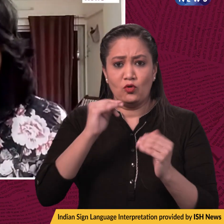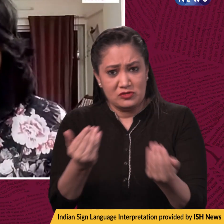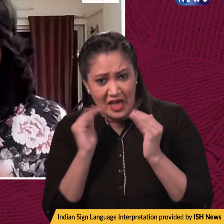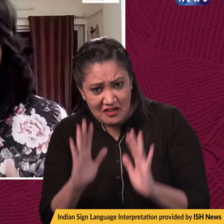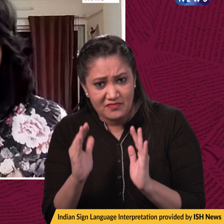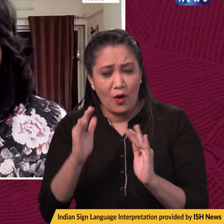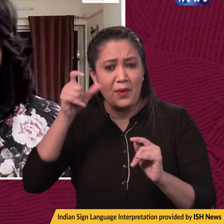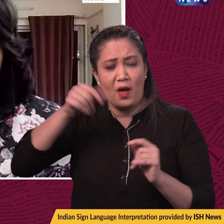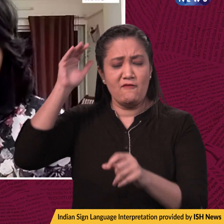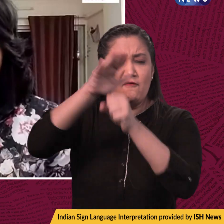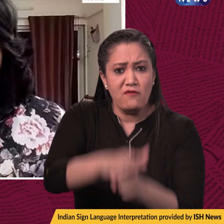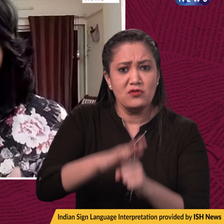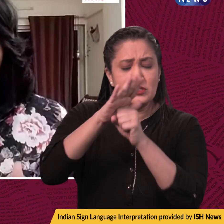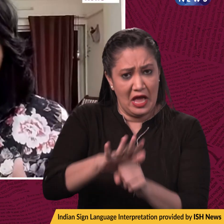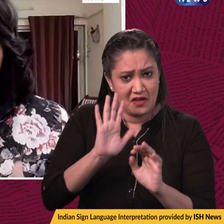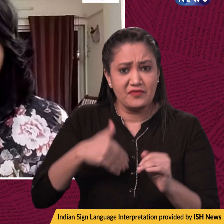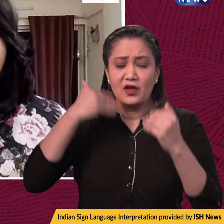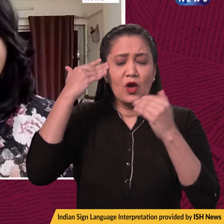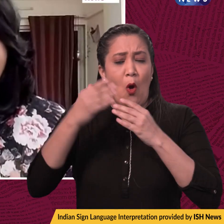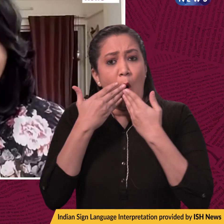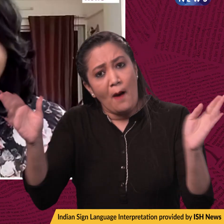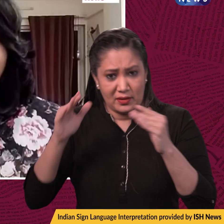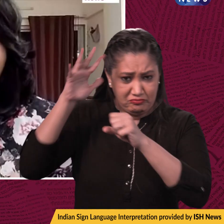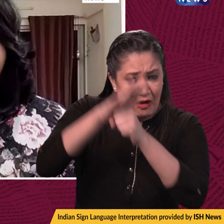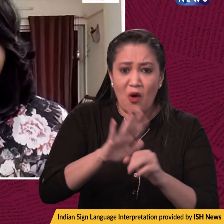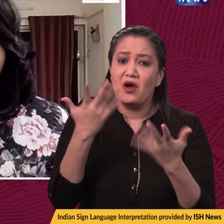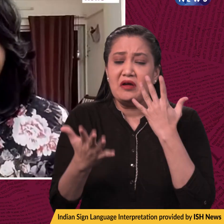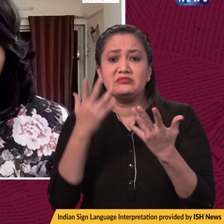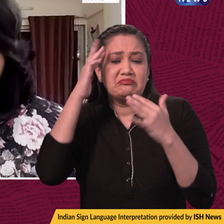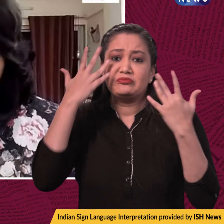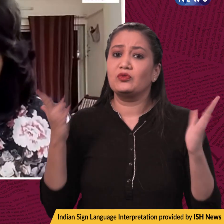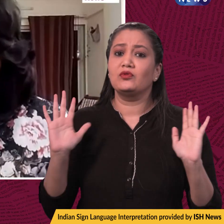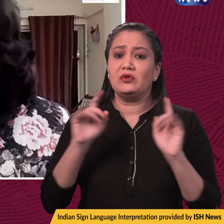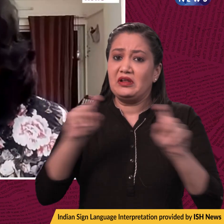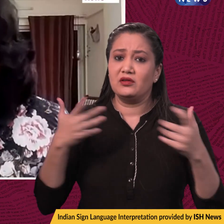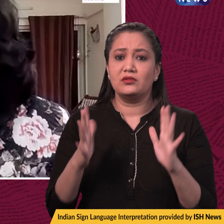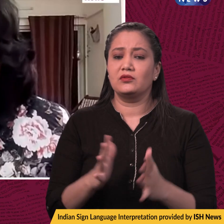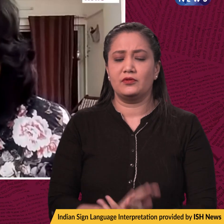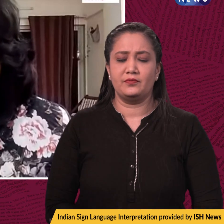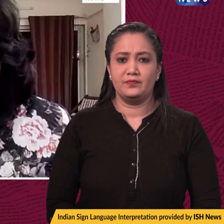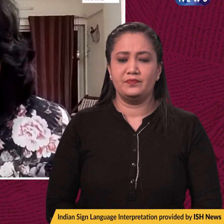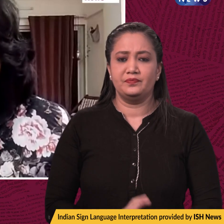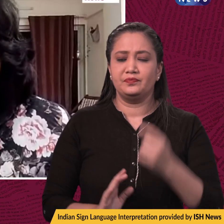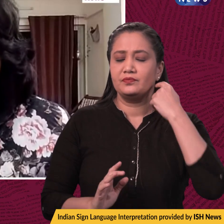about her well-being and ability to communicate without censorship or coercion," end quote.